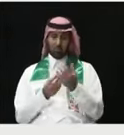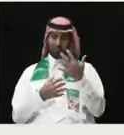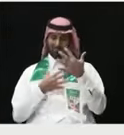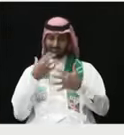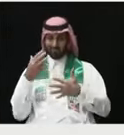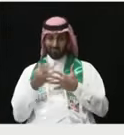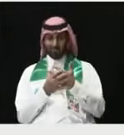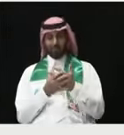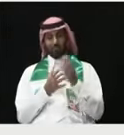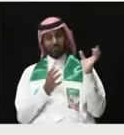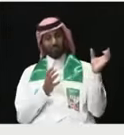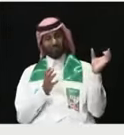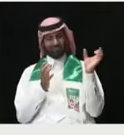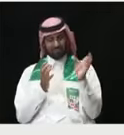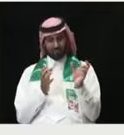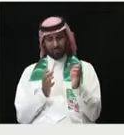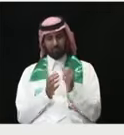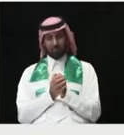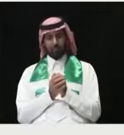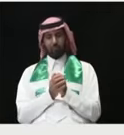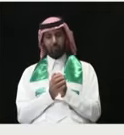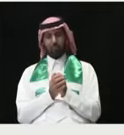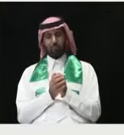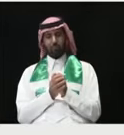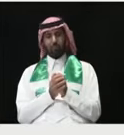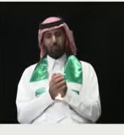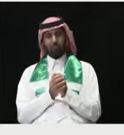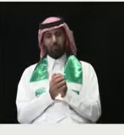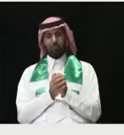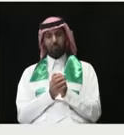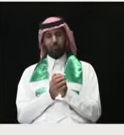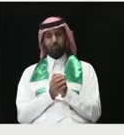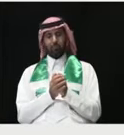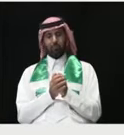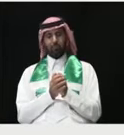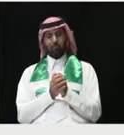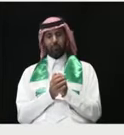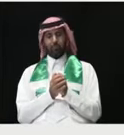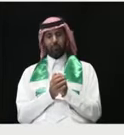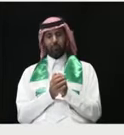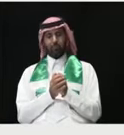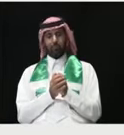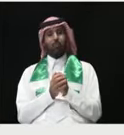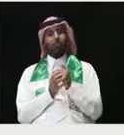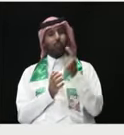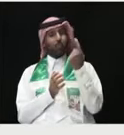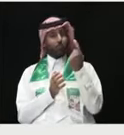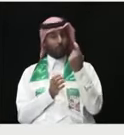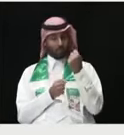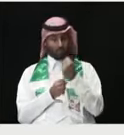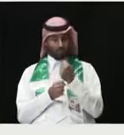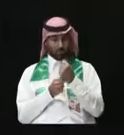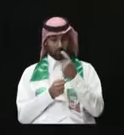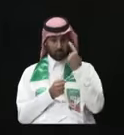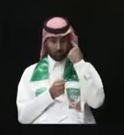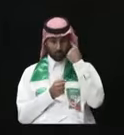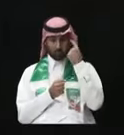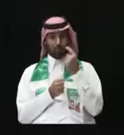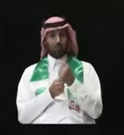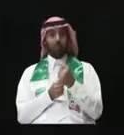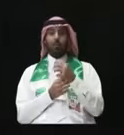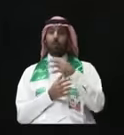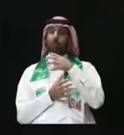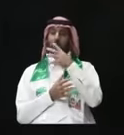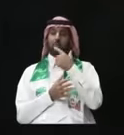sleeping in here and the phone rang in the middle. One action, I was given a class